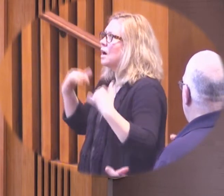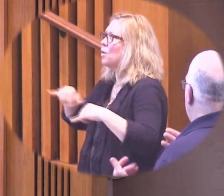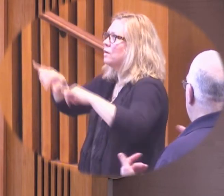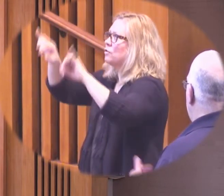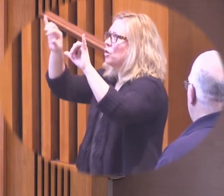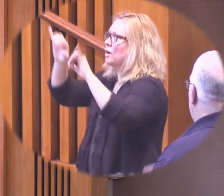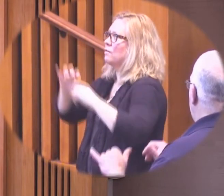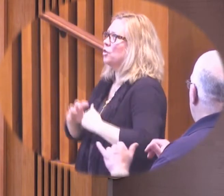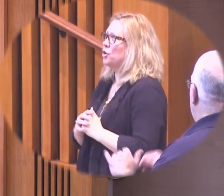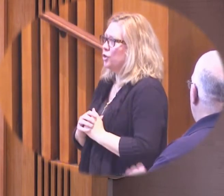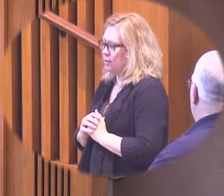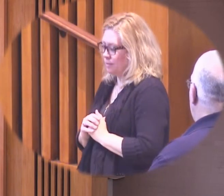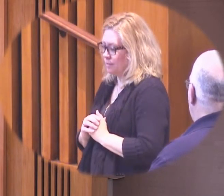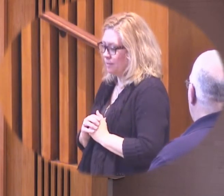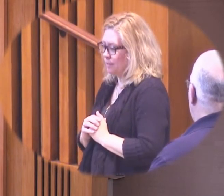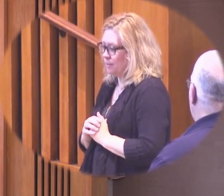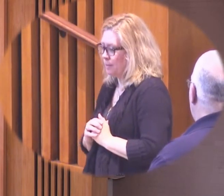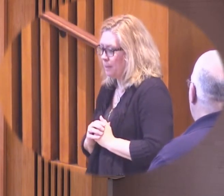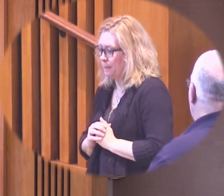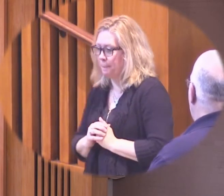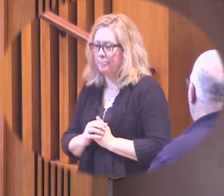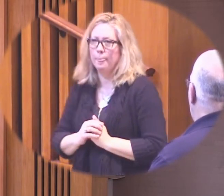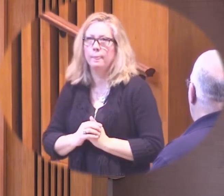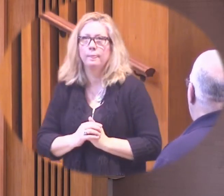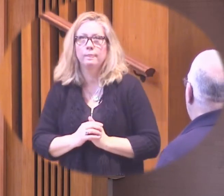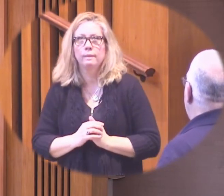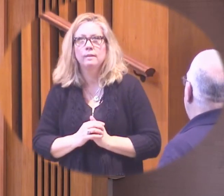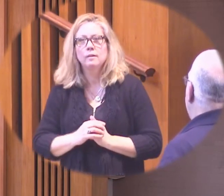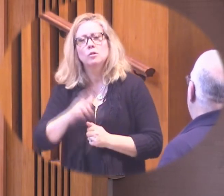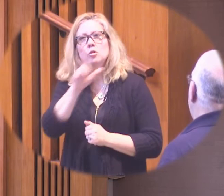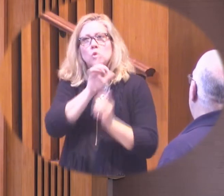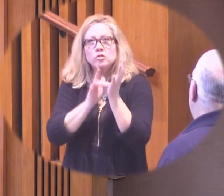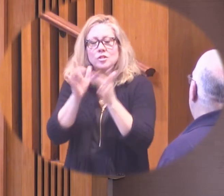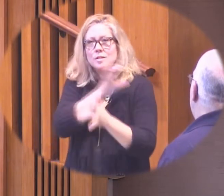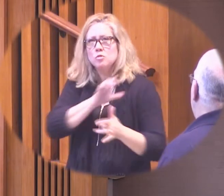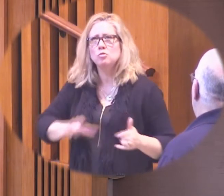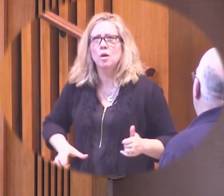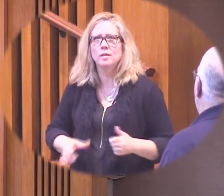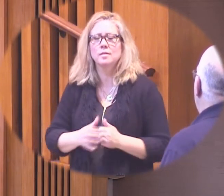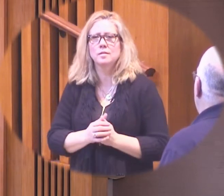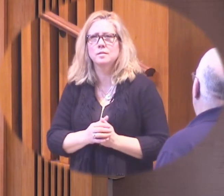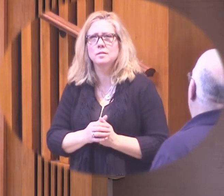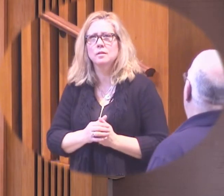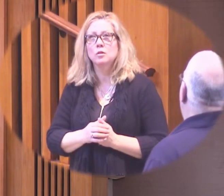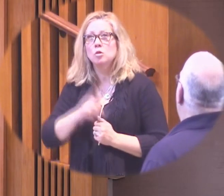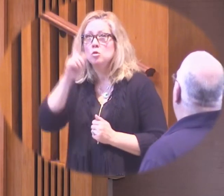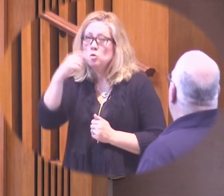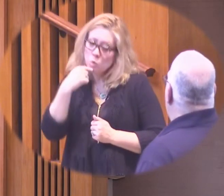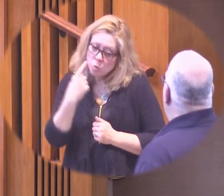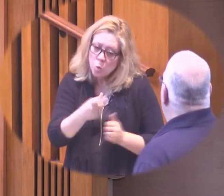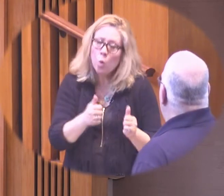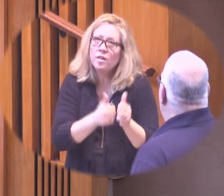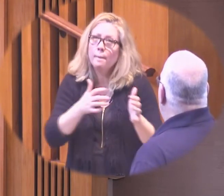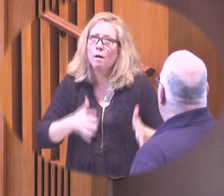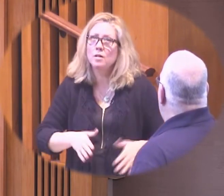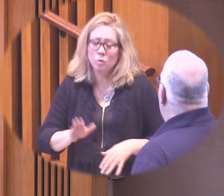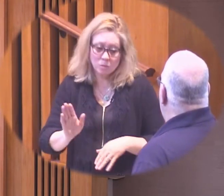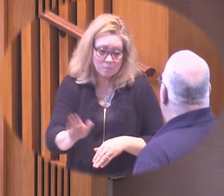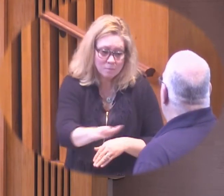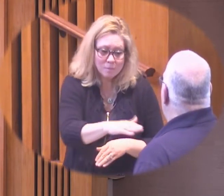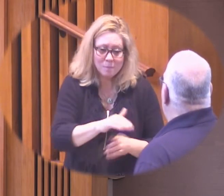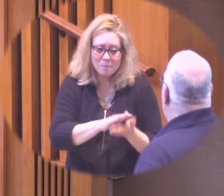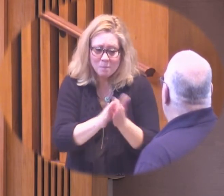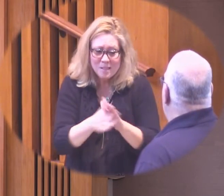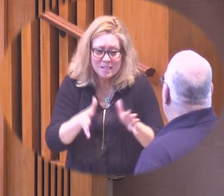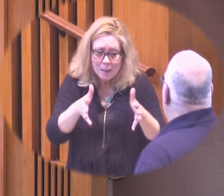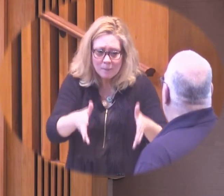yours, now and forever. Lord Jesus Christ, who said to your apostles, "Peace